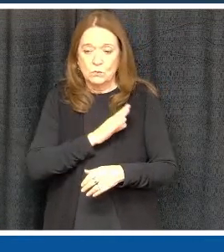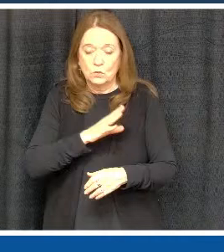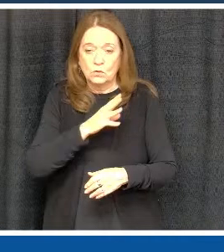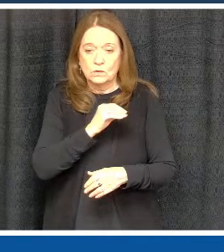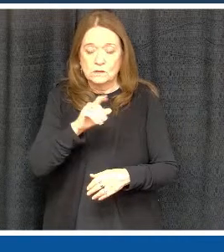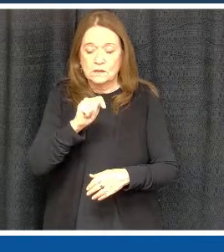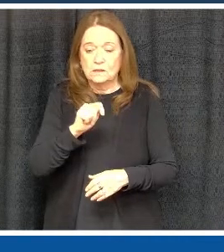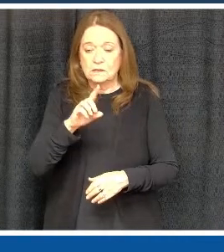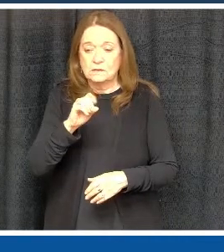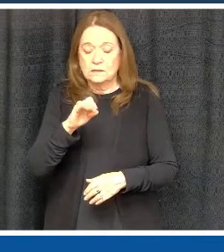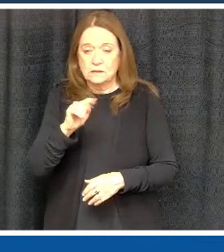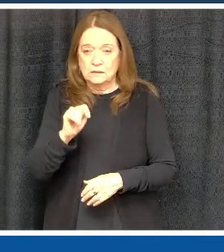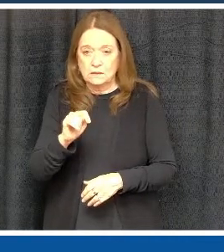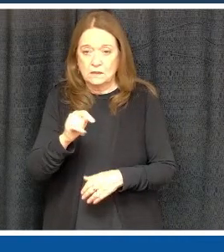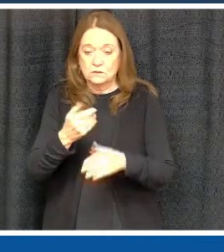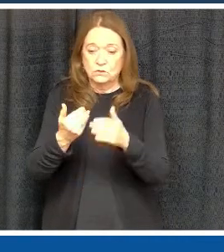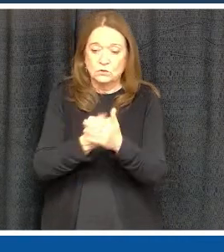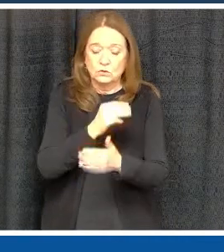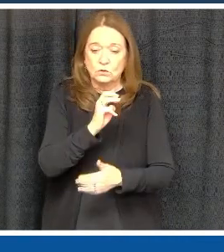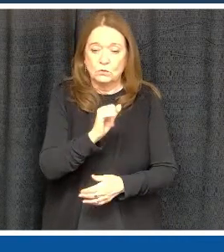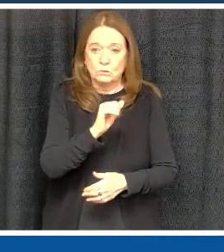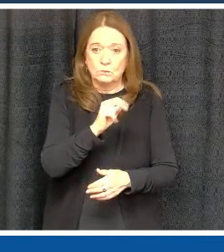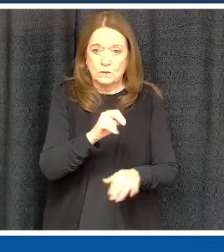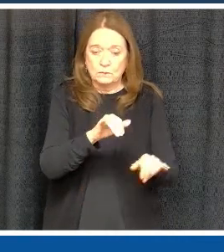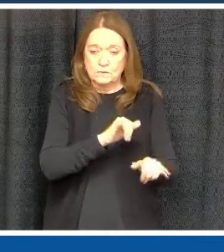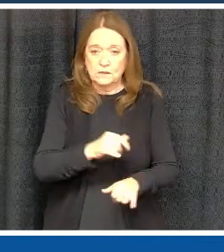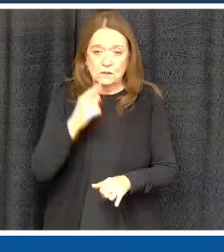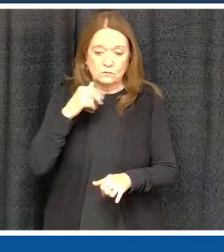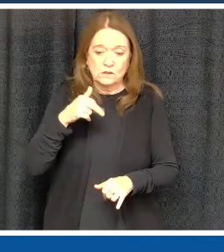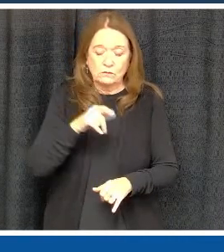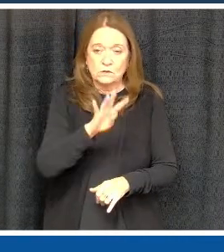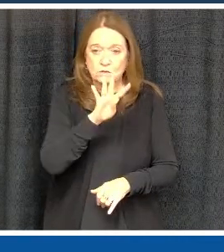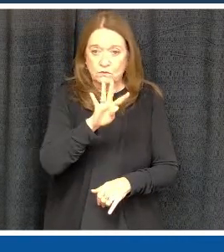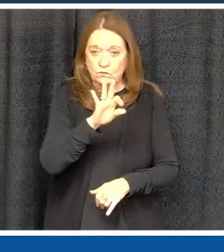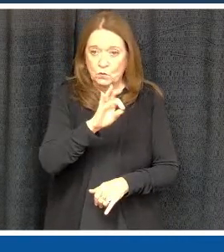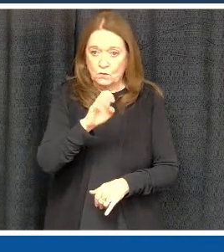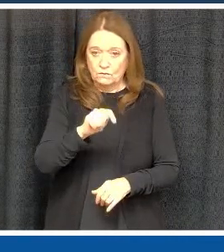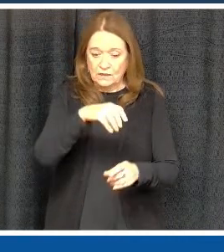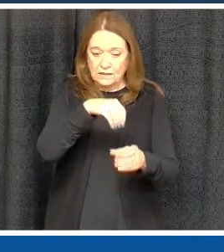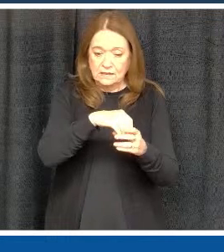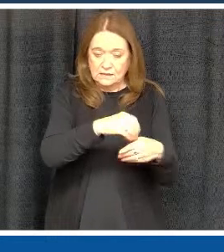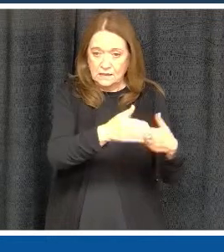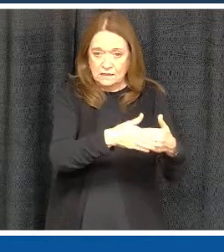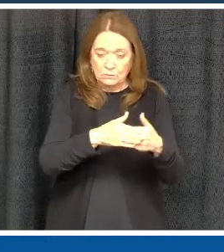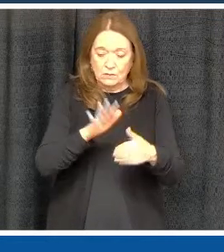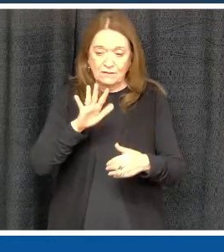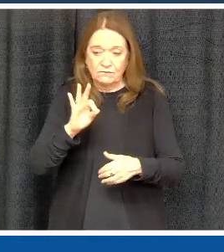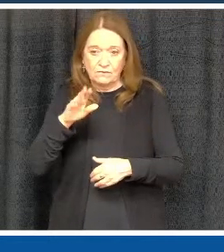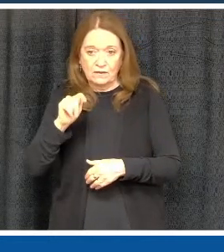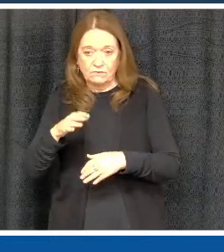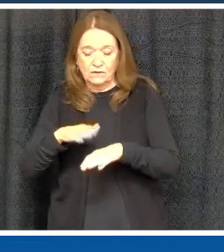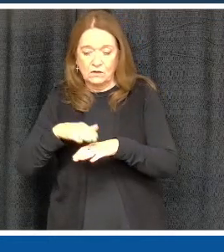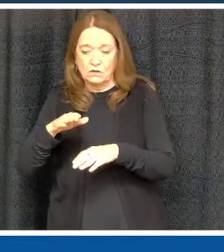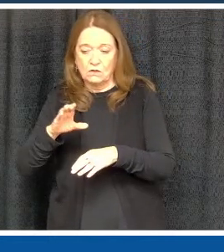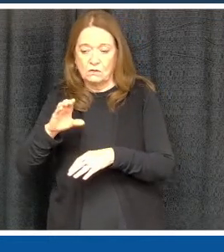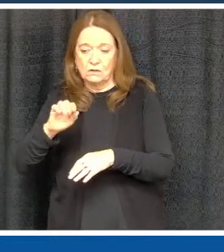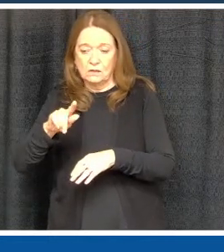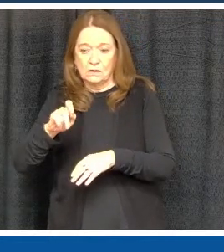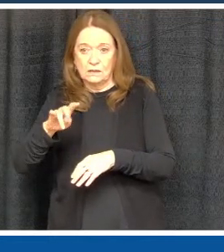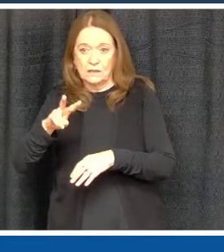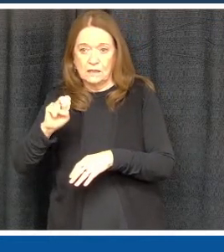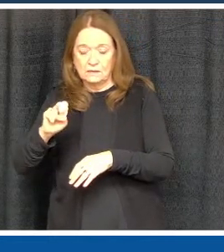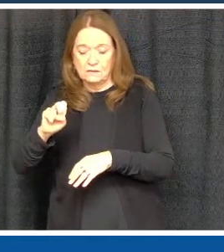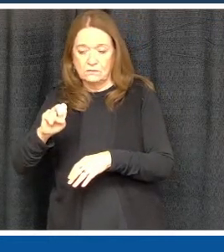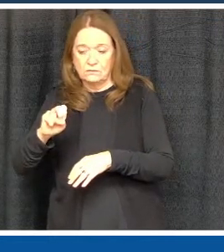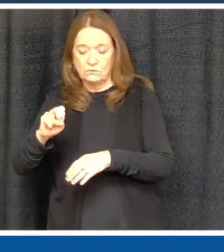TDOT. New minimum standard for sidewalks is 4 feet inside the neighborhood and 5 feet on collector roads. This is the